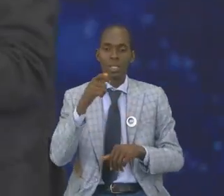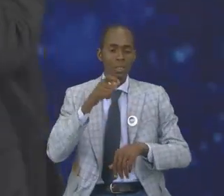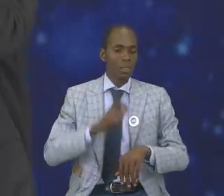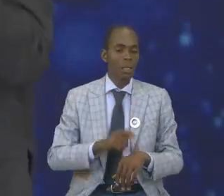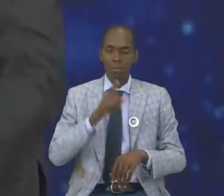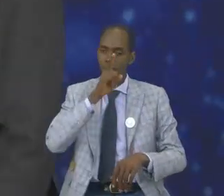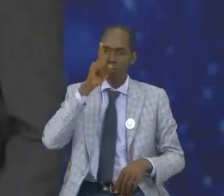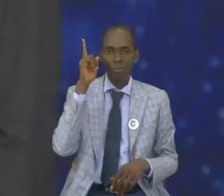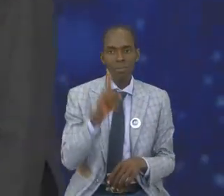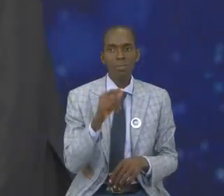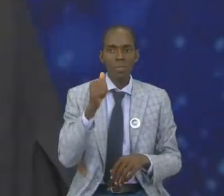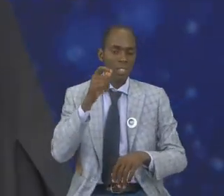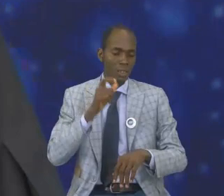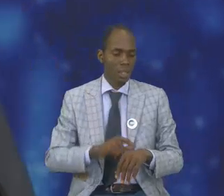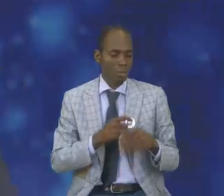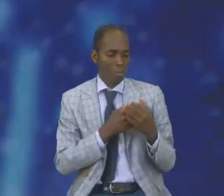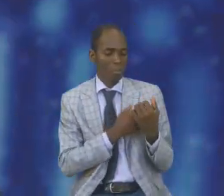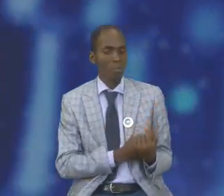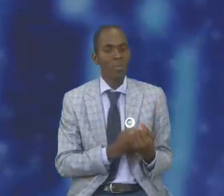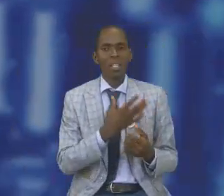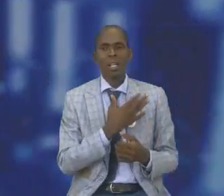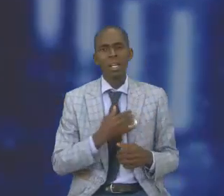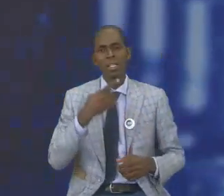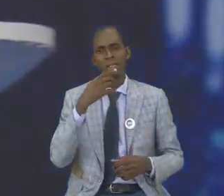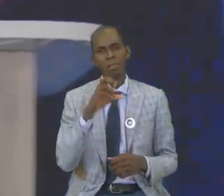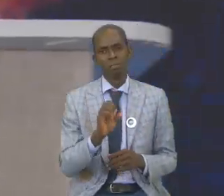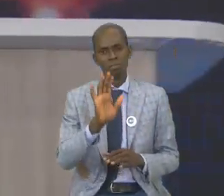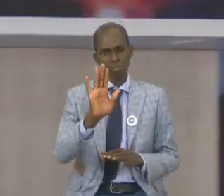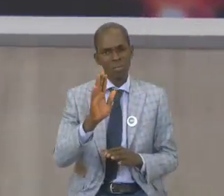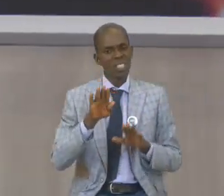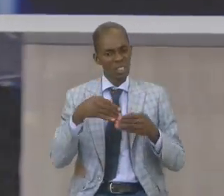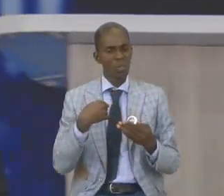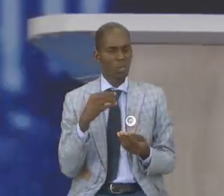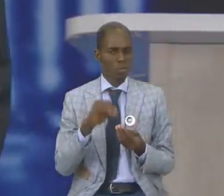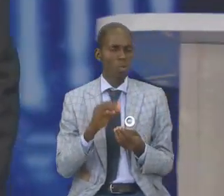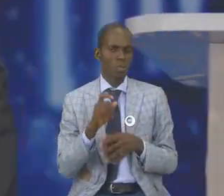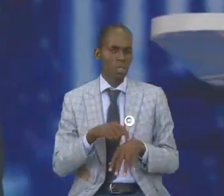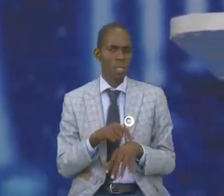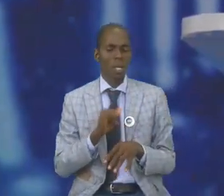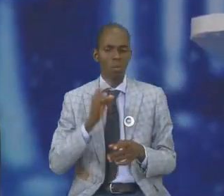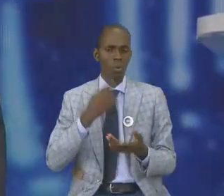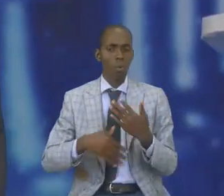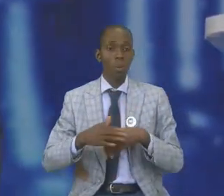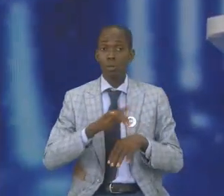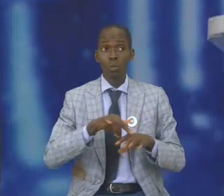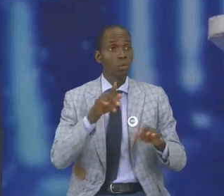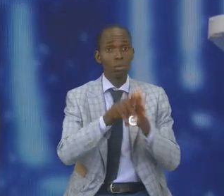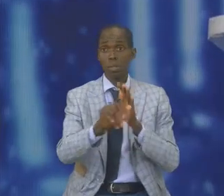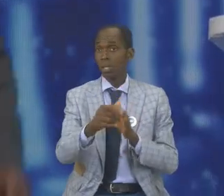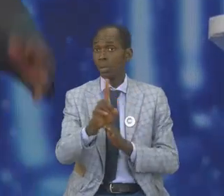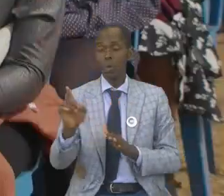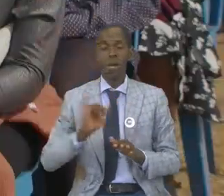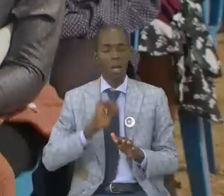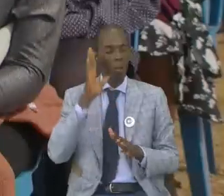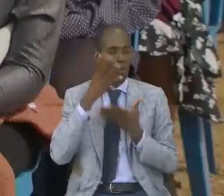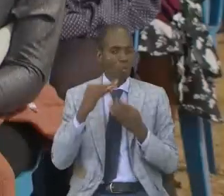10 times confidence, and he says, give me time, I'll get back to you, don't touch anybody, I'll solve your problem